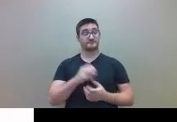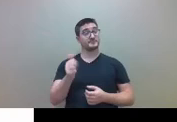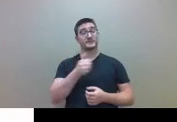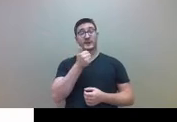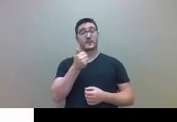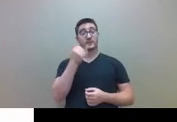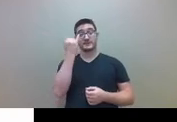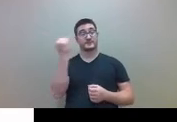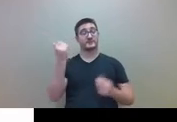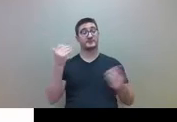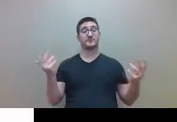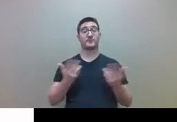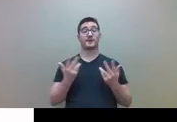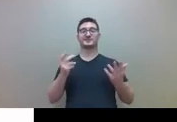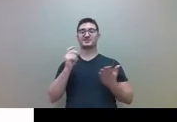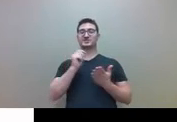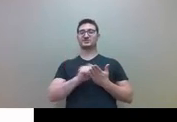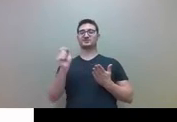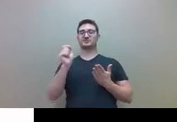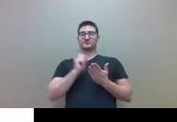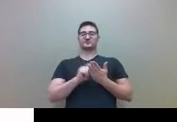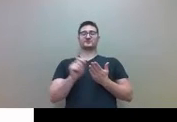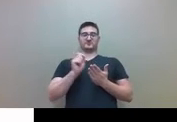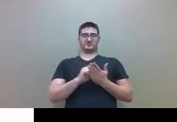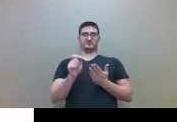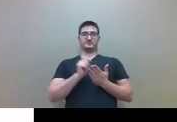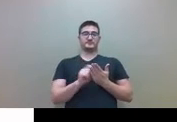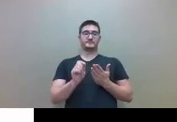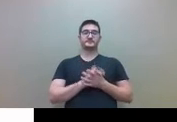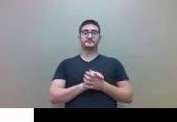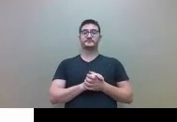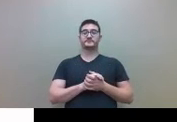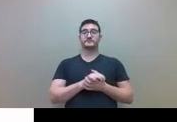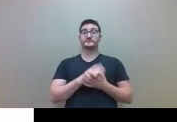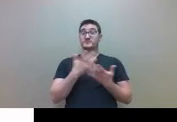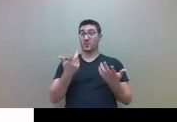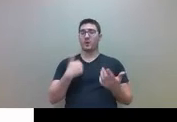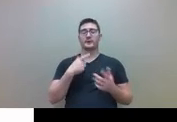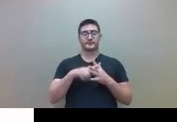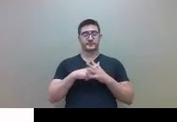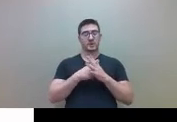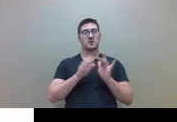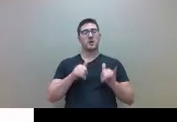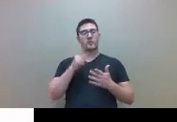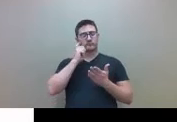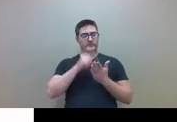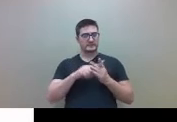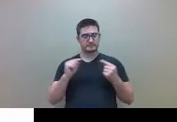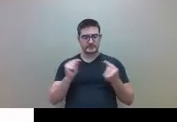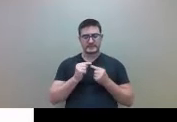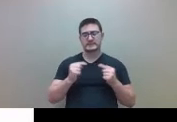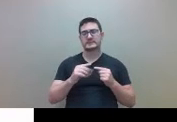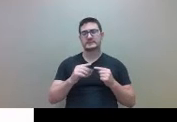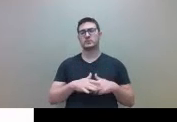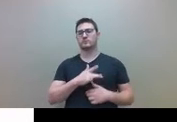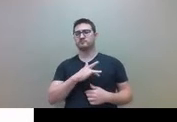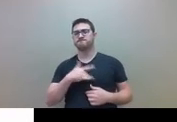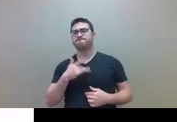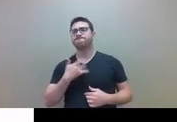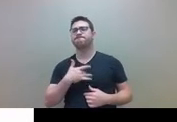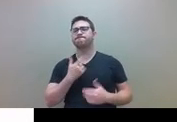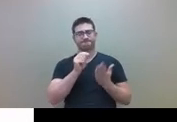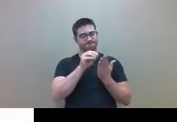things change or start to appear, so you can include your doctor in that discussion as well, right? Doctor